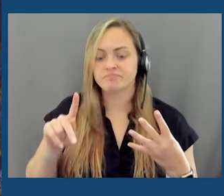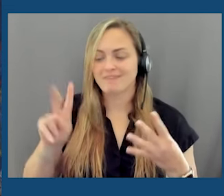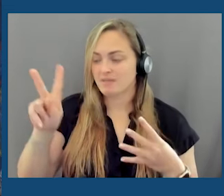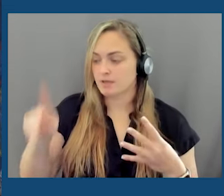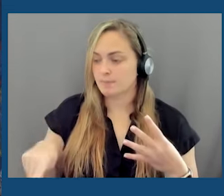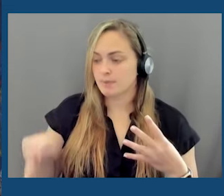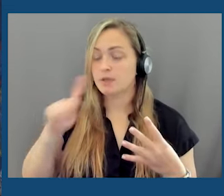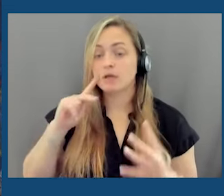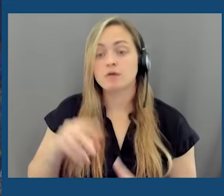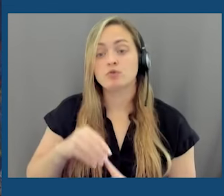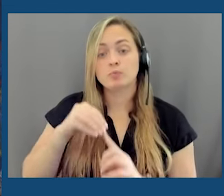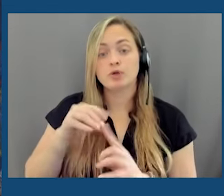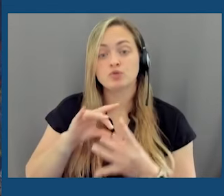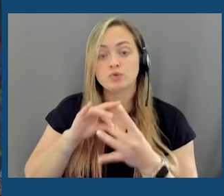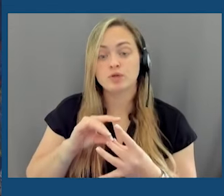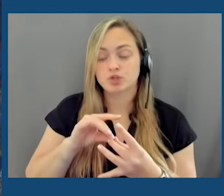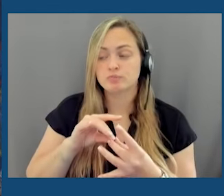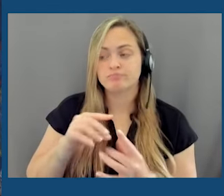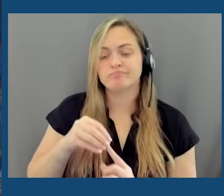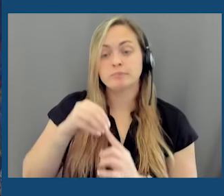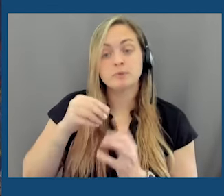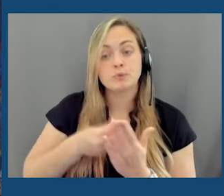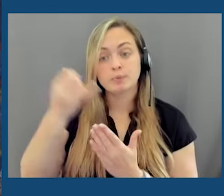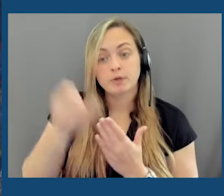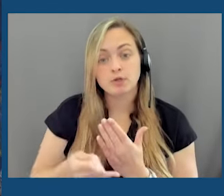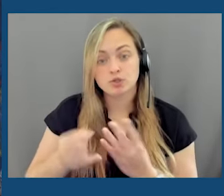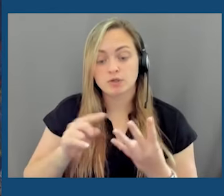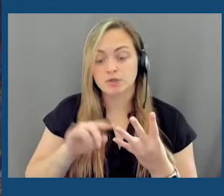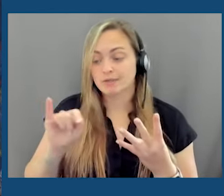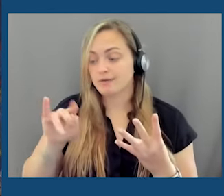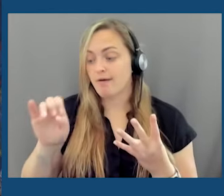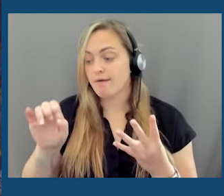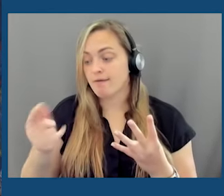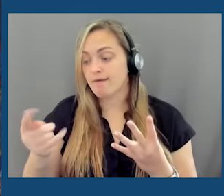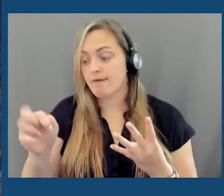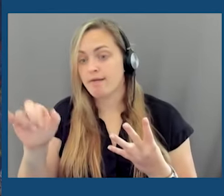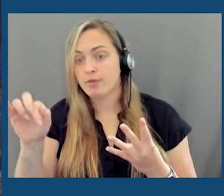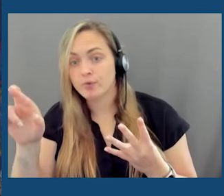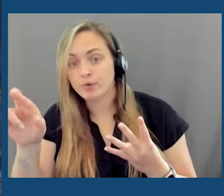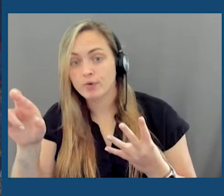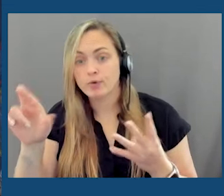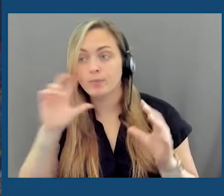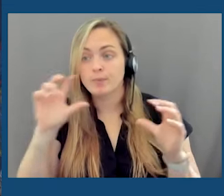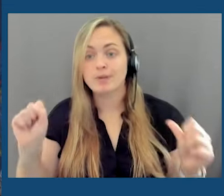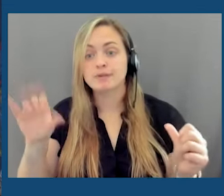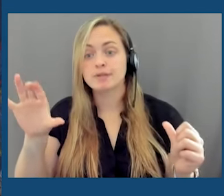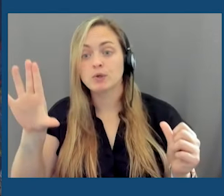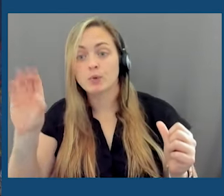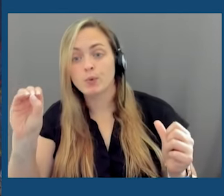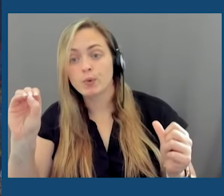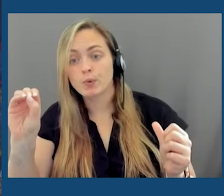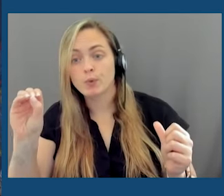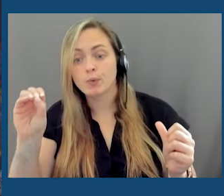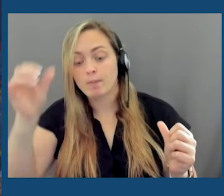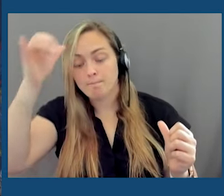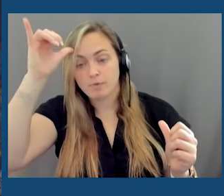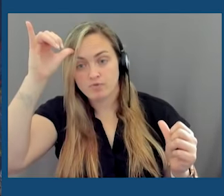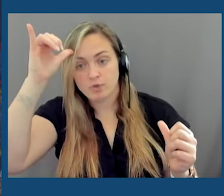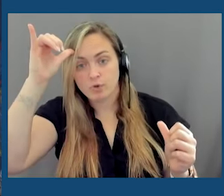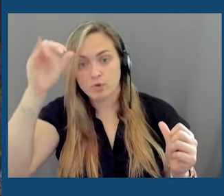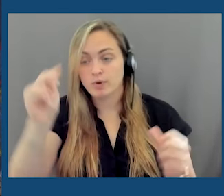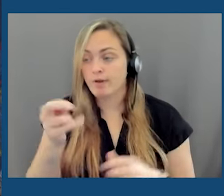Special Projects, Dottie Gallagher, President and CEO of the Buffalo